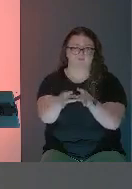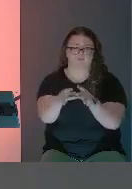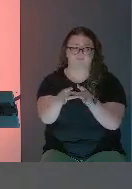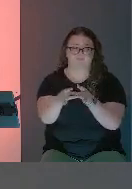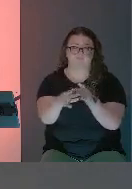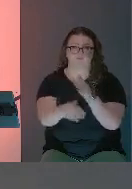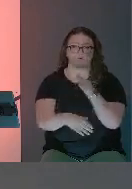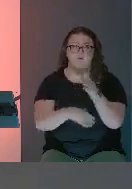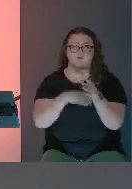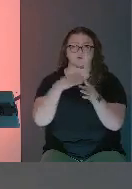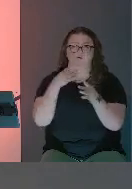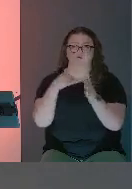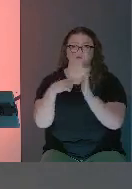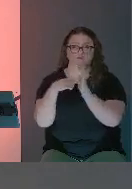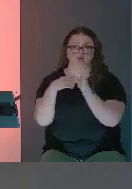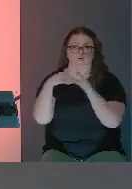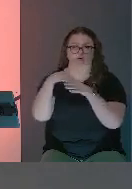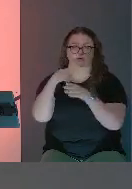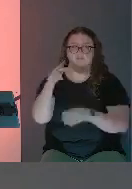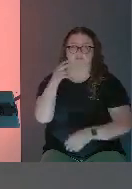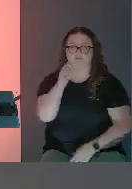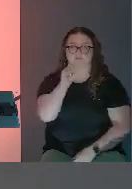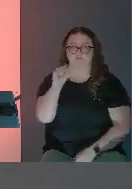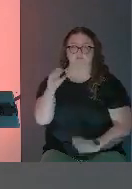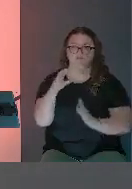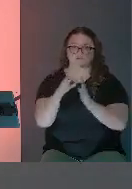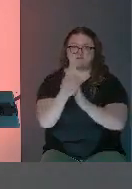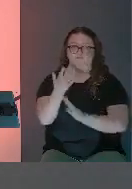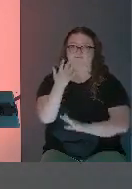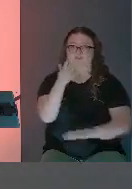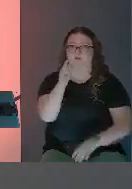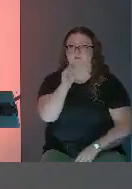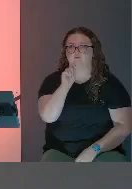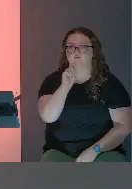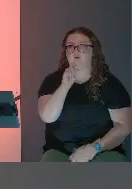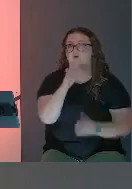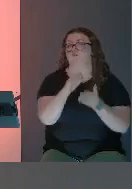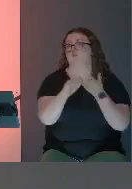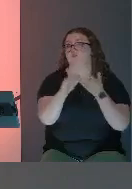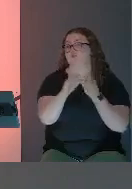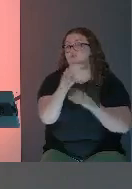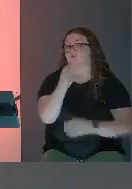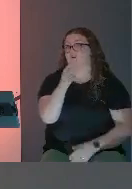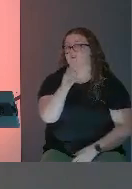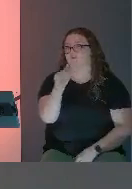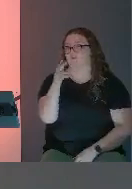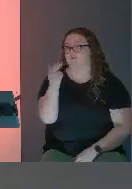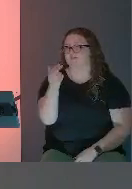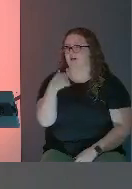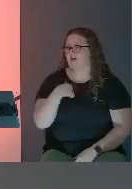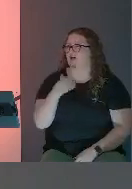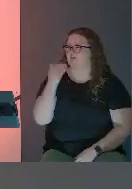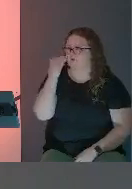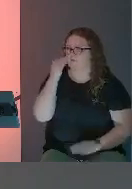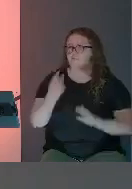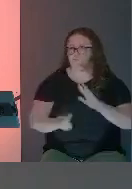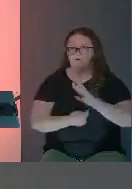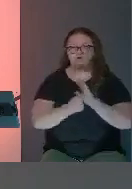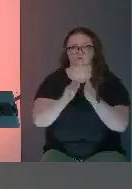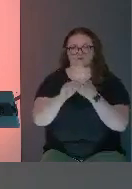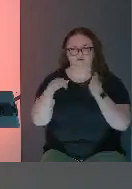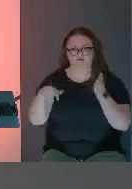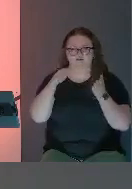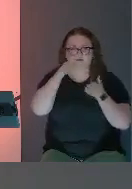that are revealed to us in 1 Thessalonians chapter 5, verses 12 to 13. And I realize that as Paul is writing this